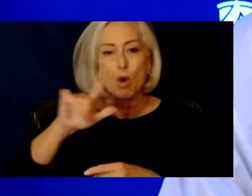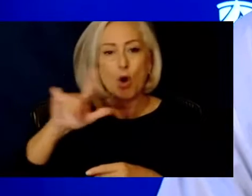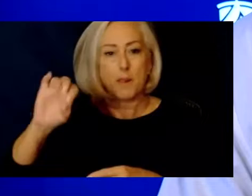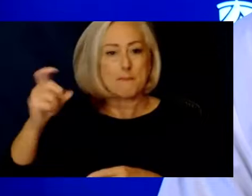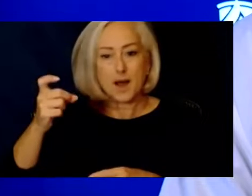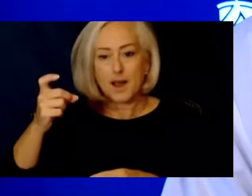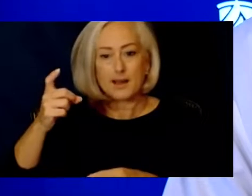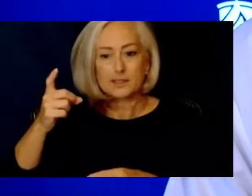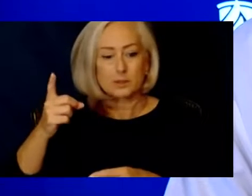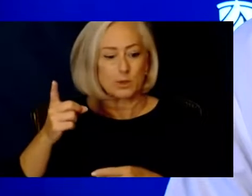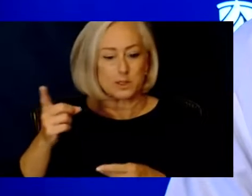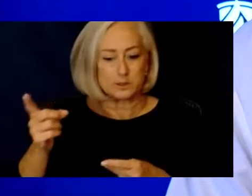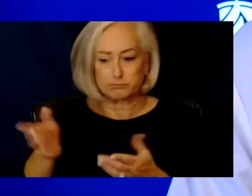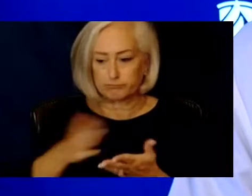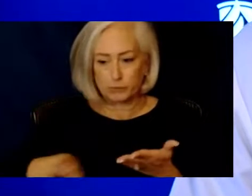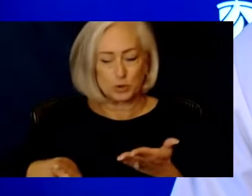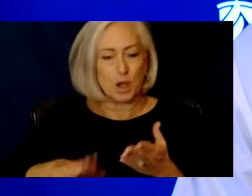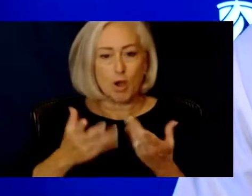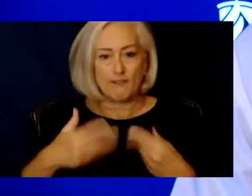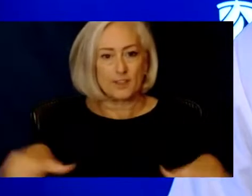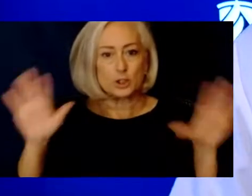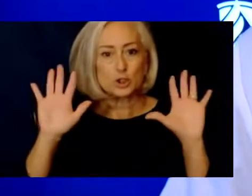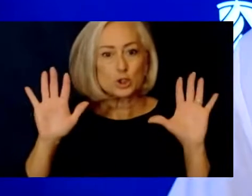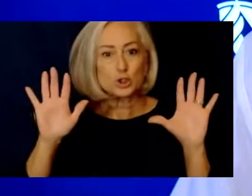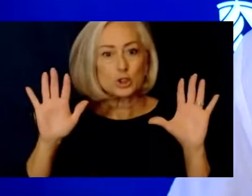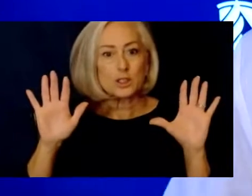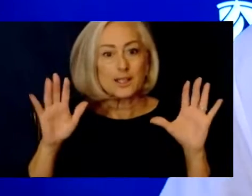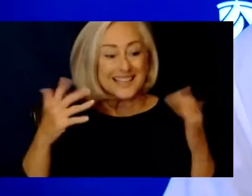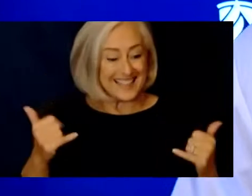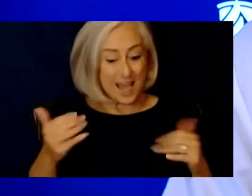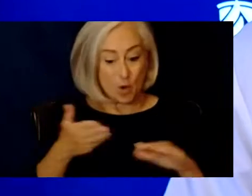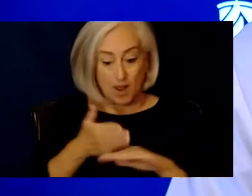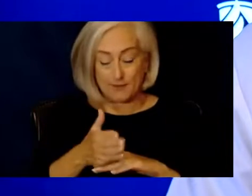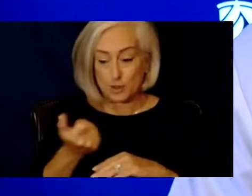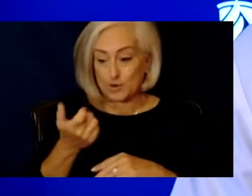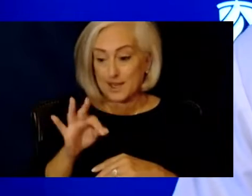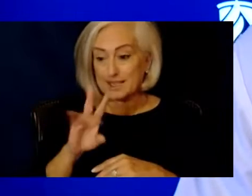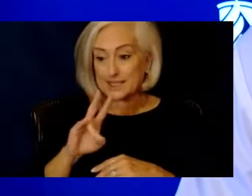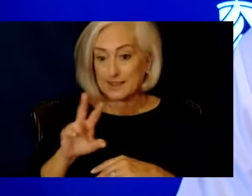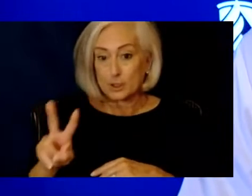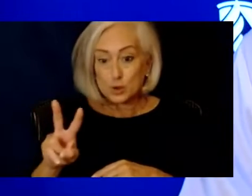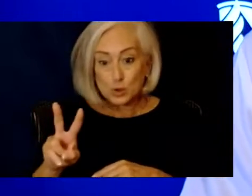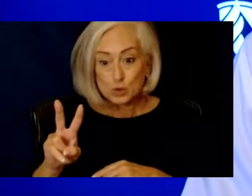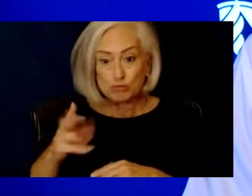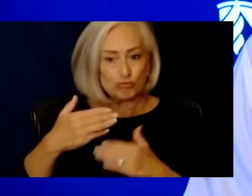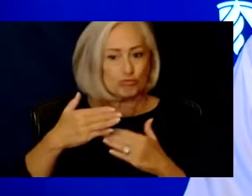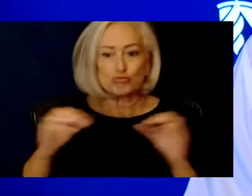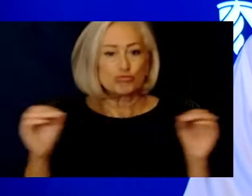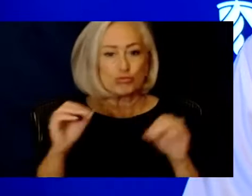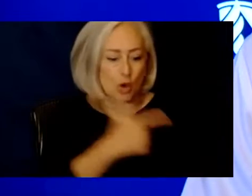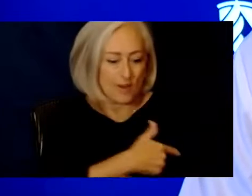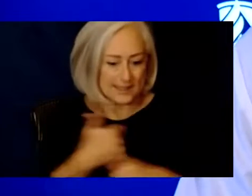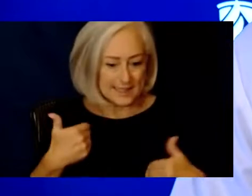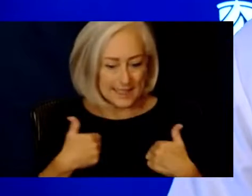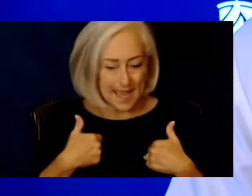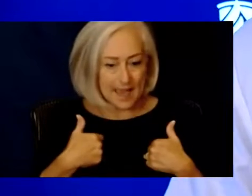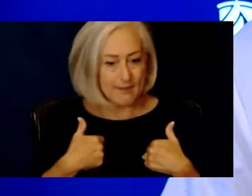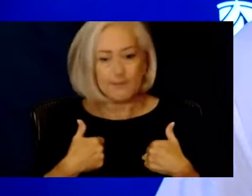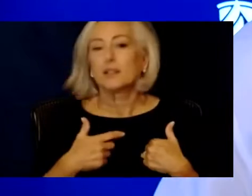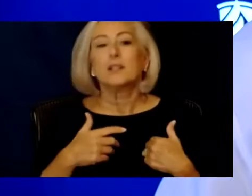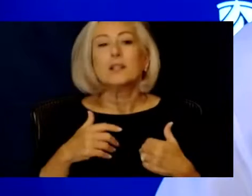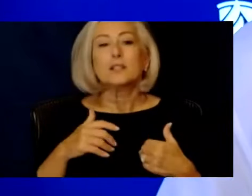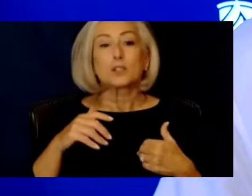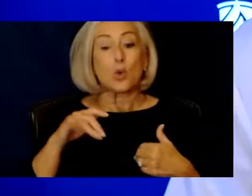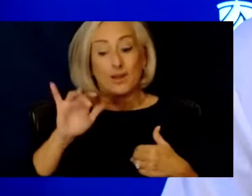immunity because of the vaccine to smallpox, you don't have immunity to monkeypox. Now, again, this is not a new problem. It's a